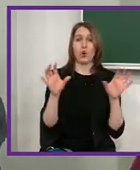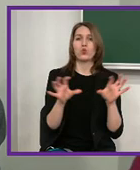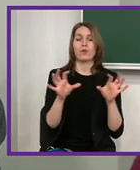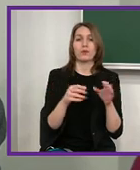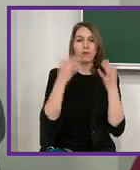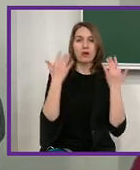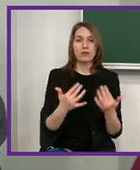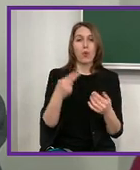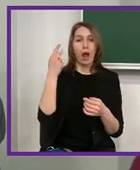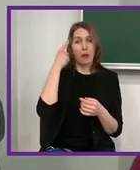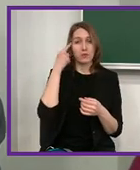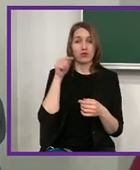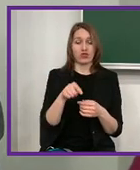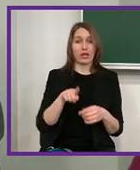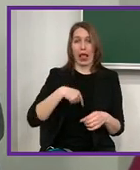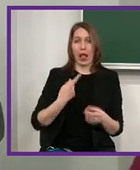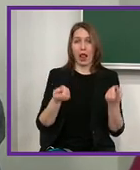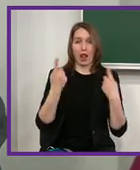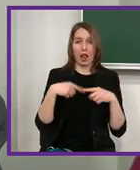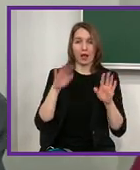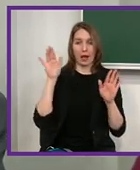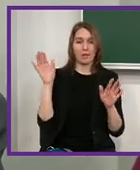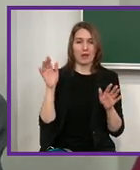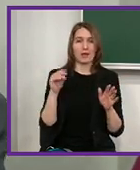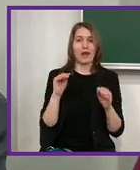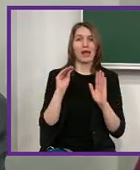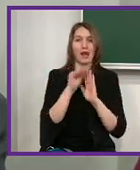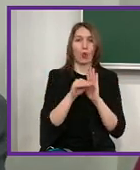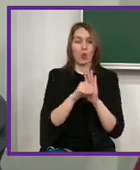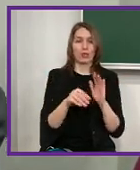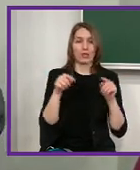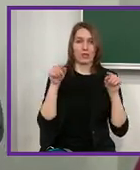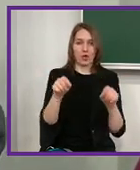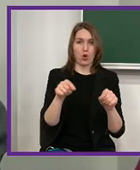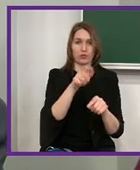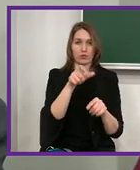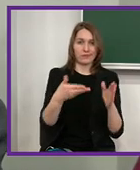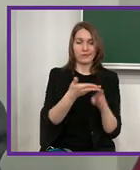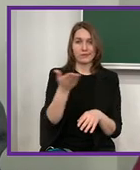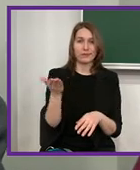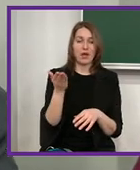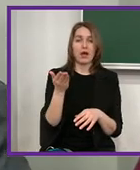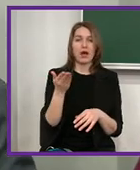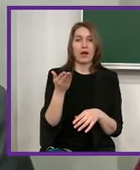that the market price is going to vary. So we're going to lock in your prices within certain parameters to give you